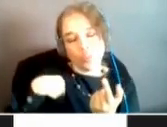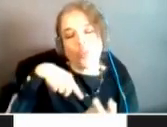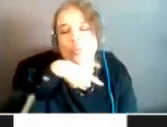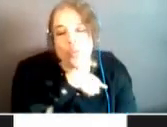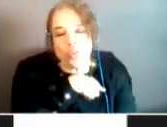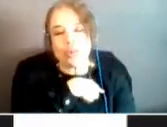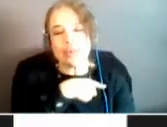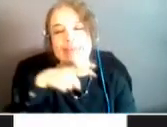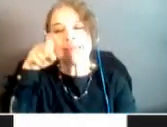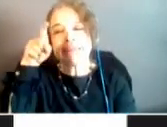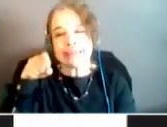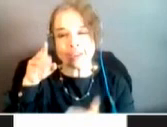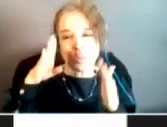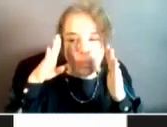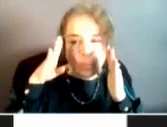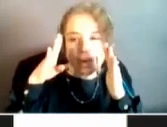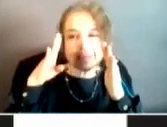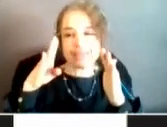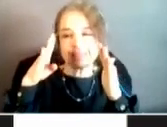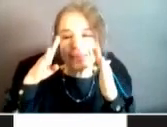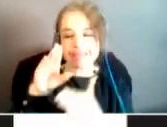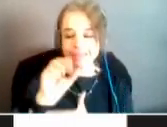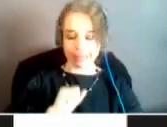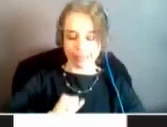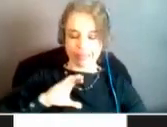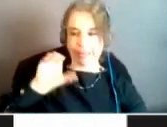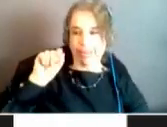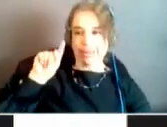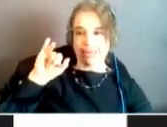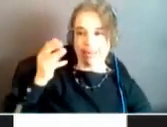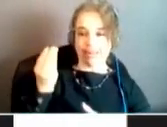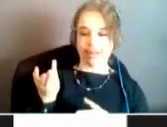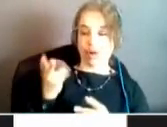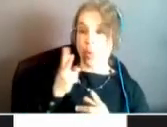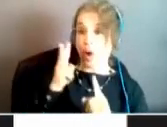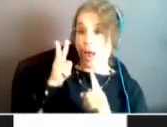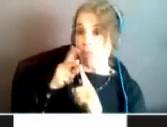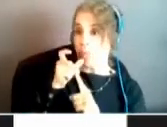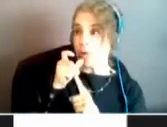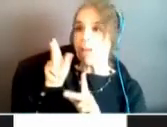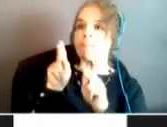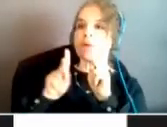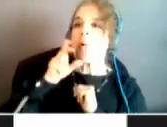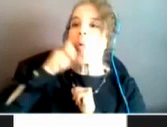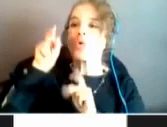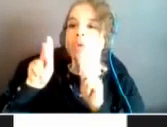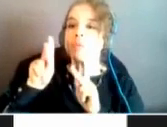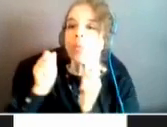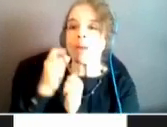know, need to pay attention to stigma as it applies to older people in mental health. Next